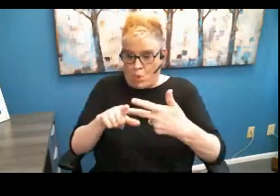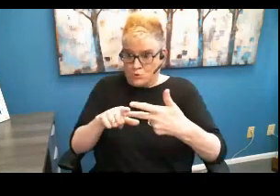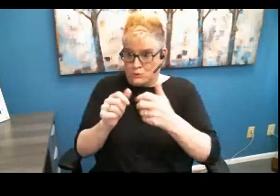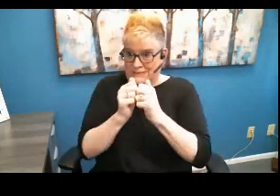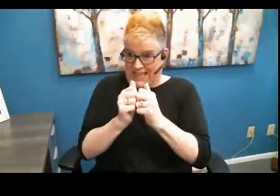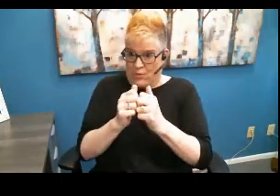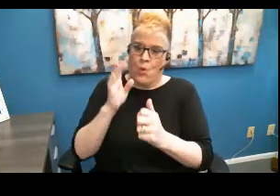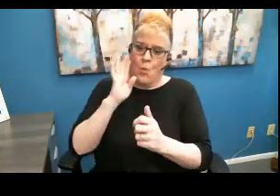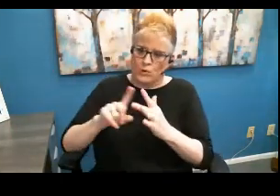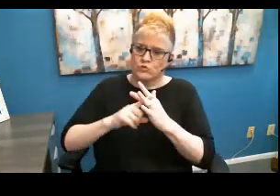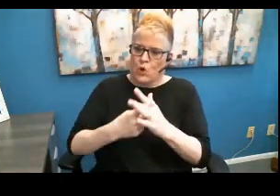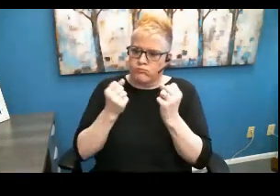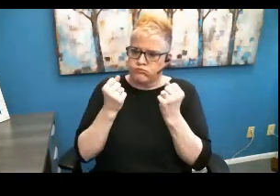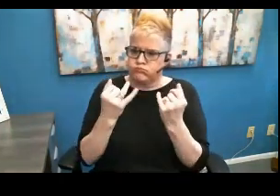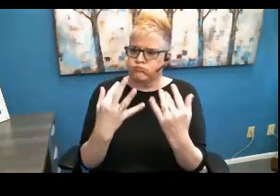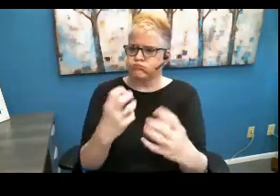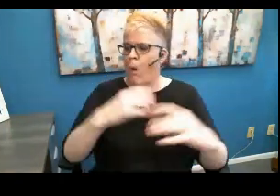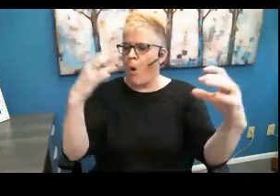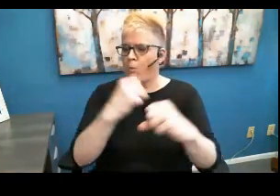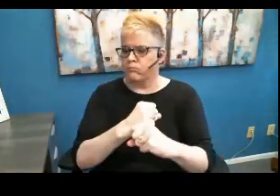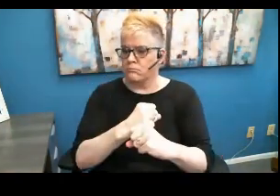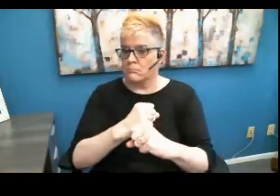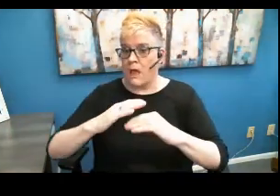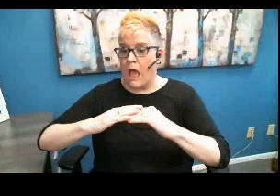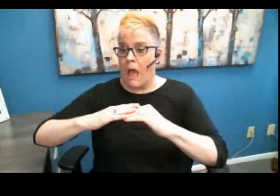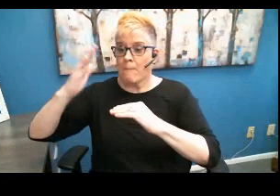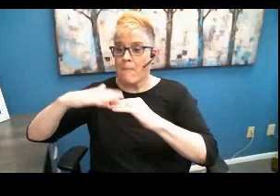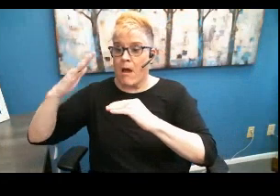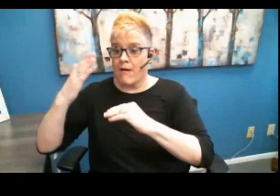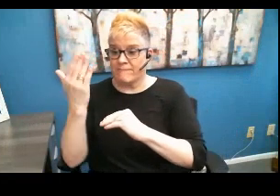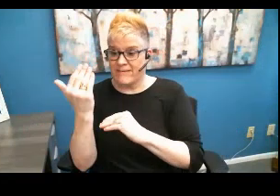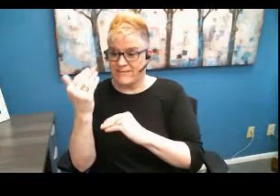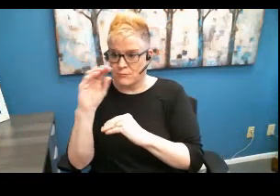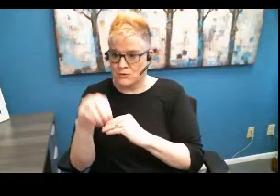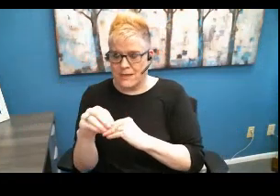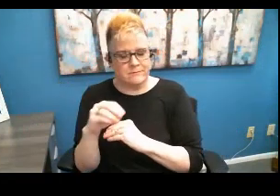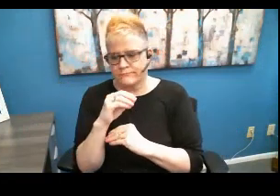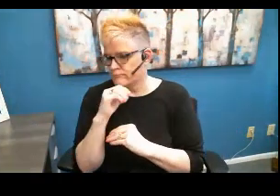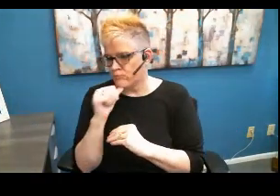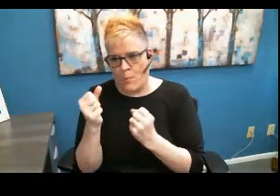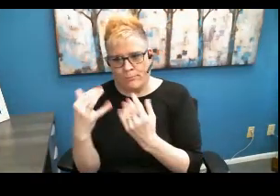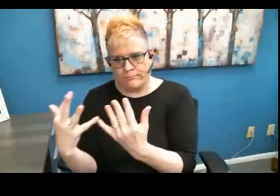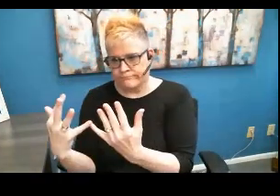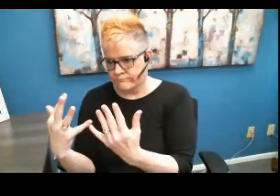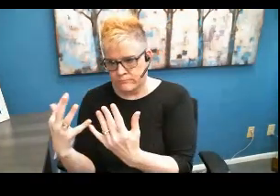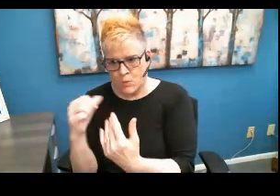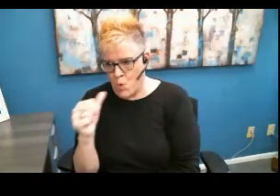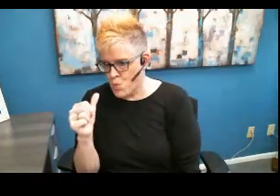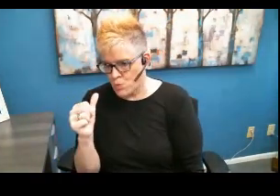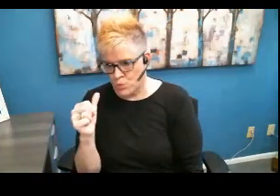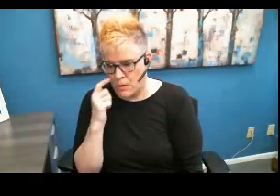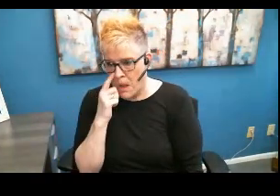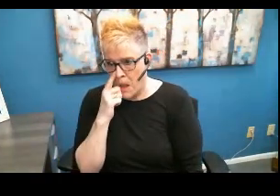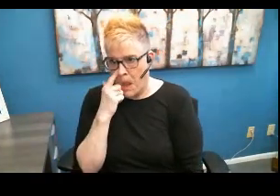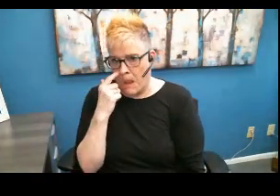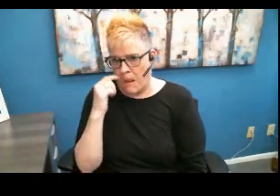ignition. Too much, above 15%, you won't have ignition. So again, hopefully you guys find